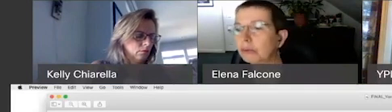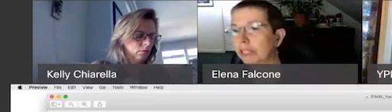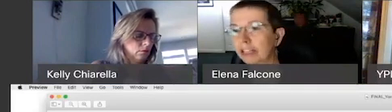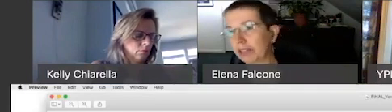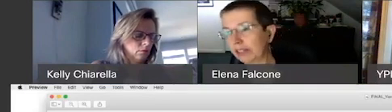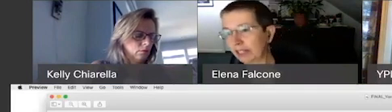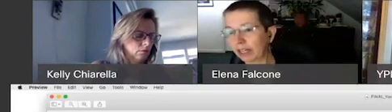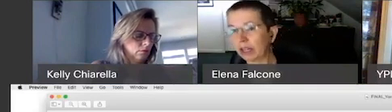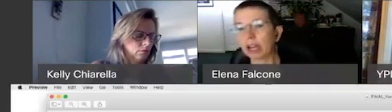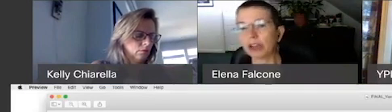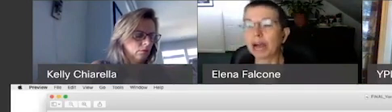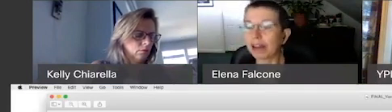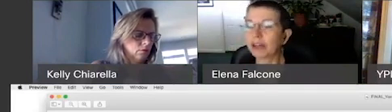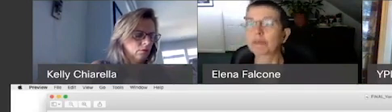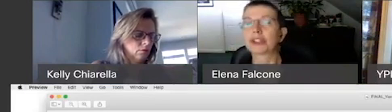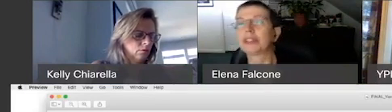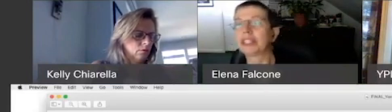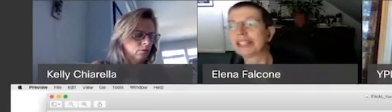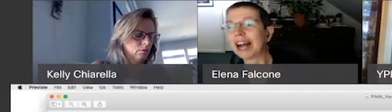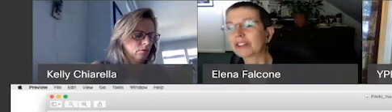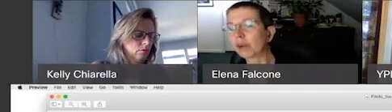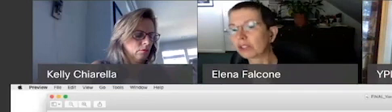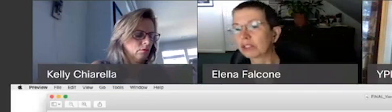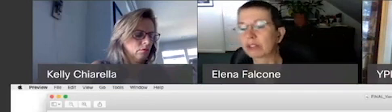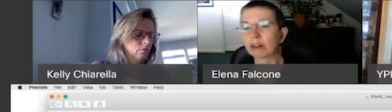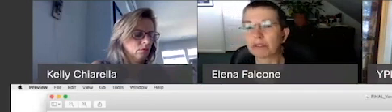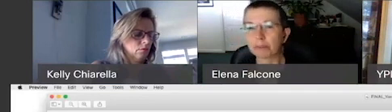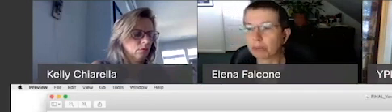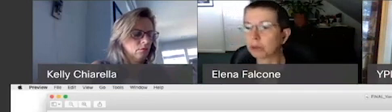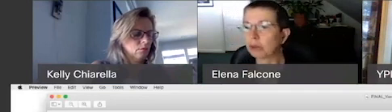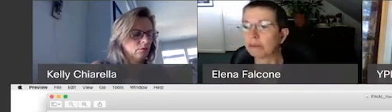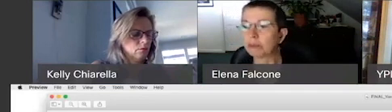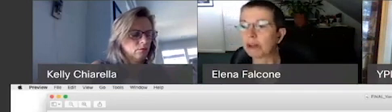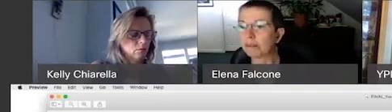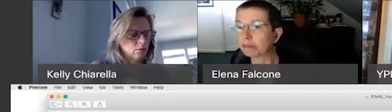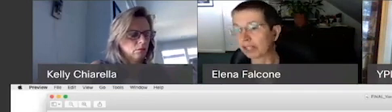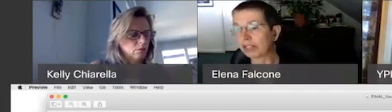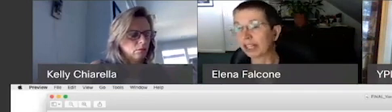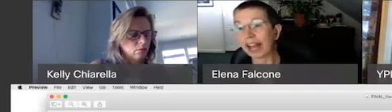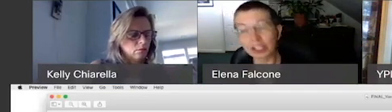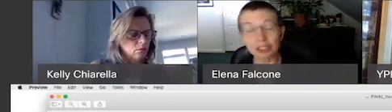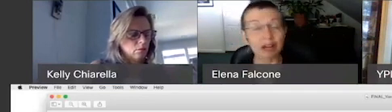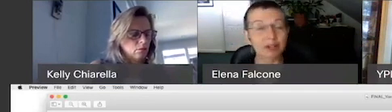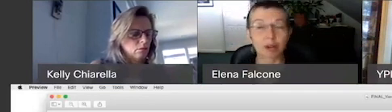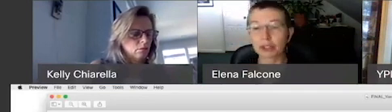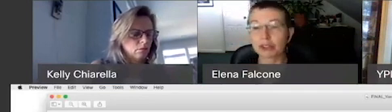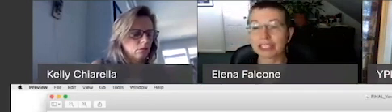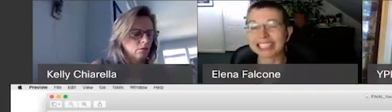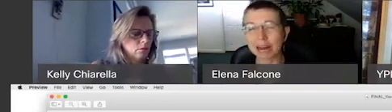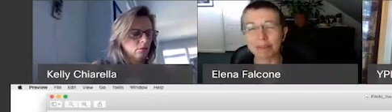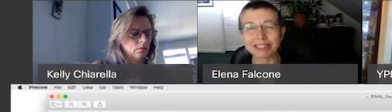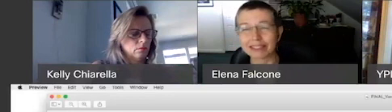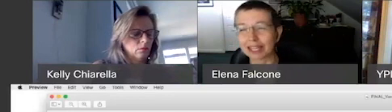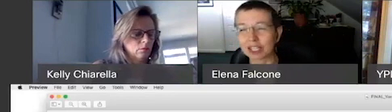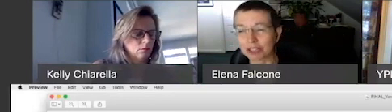After you hear this today, you have an opportunity to ask questions of the people who have been presenting. Actually, you have an opportunity